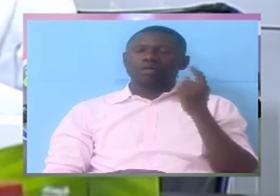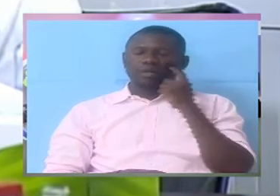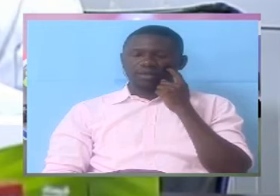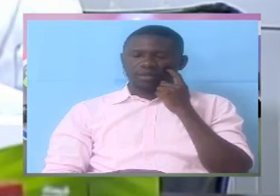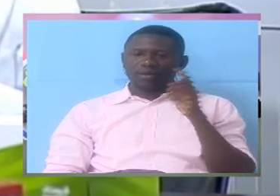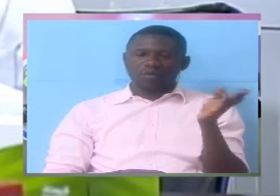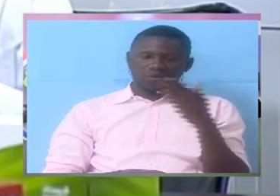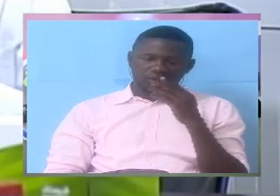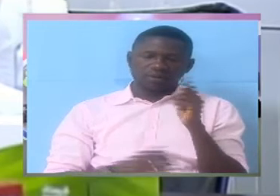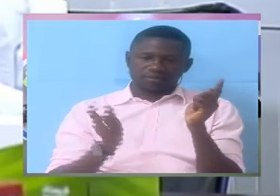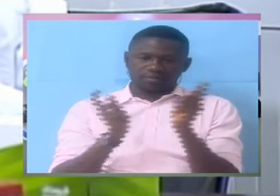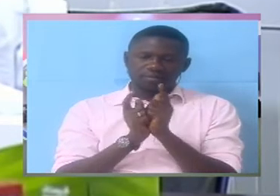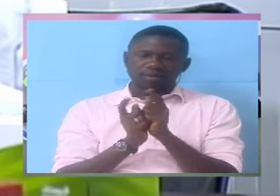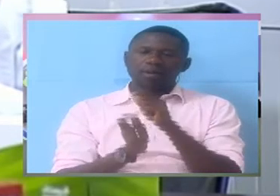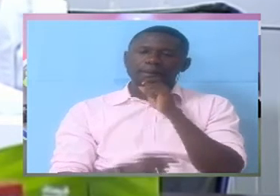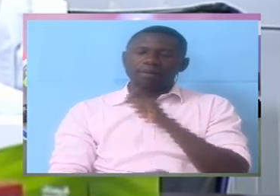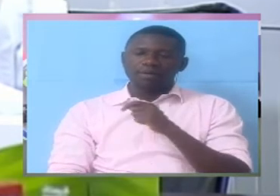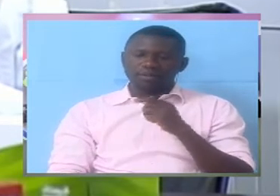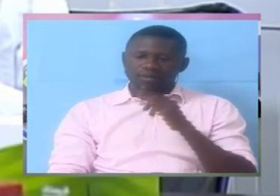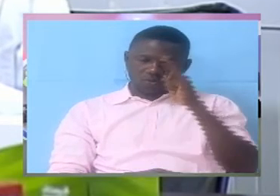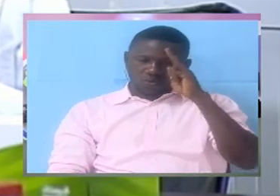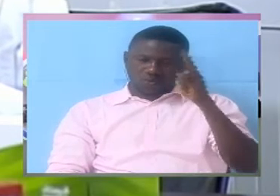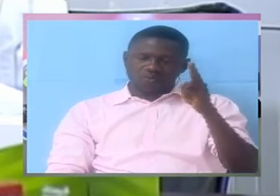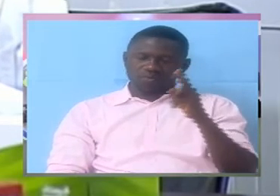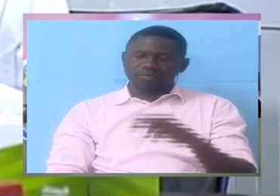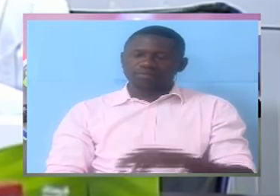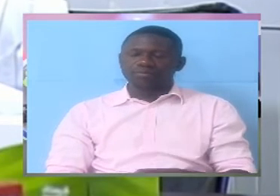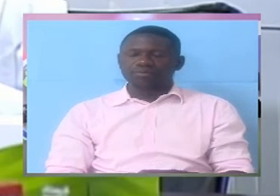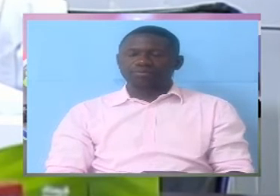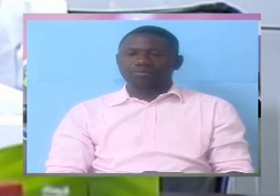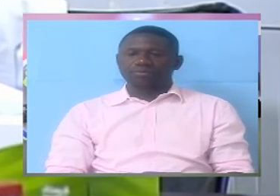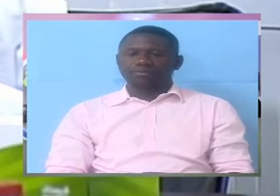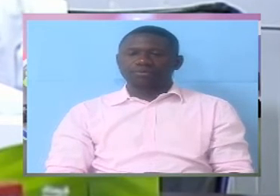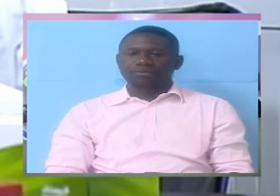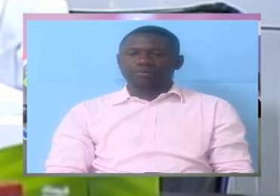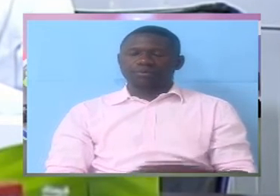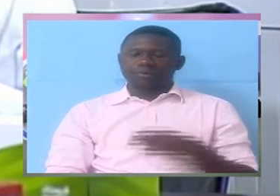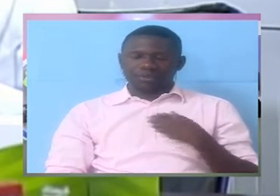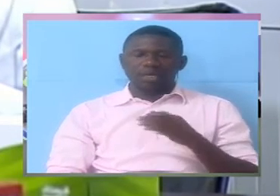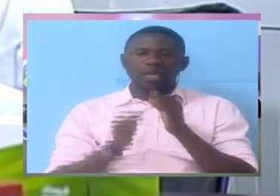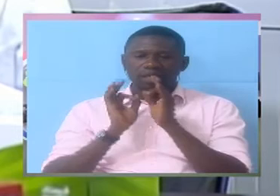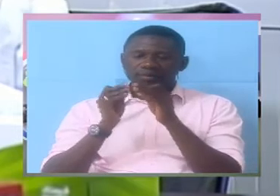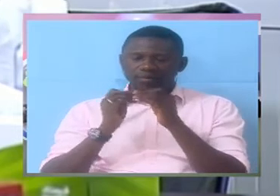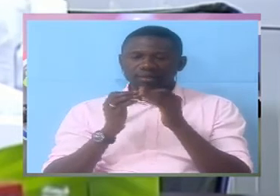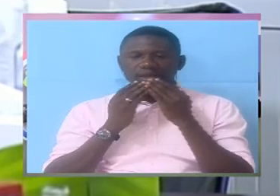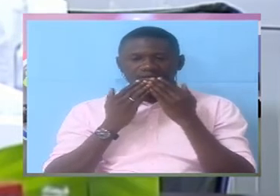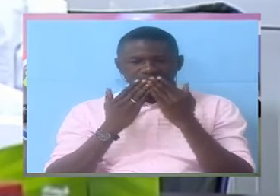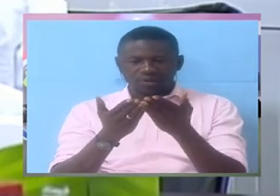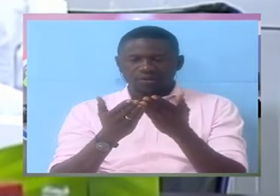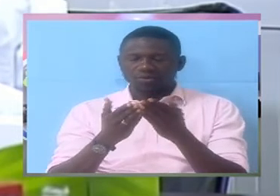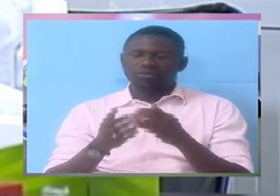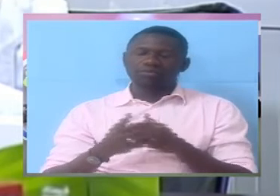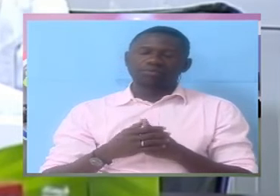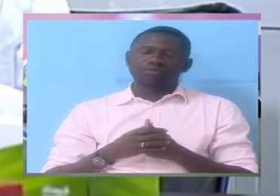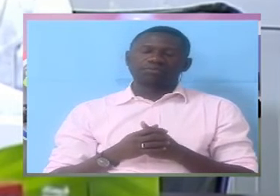house. Lungkili ntata no mafala bungoto. And I gave him the information. Nga kibaro nyindiala.